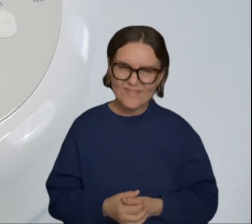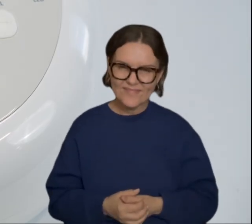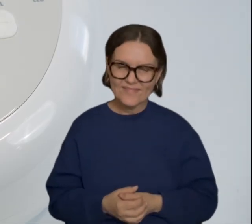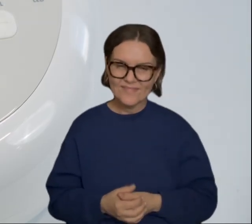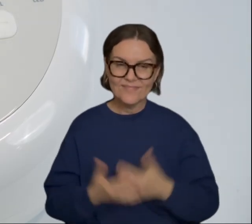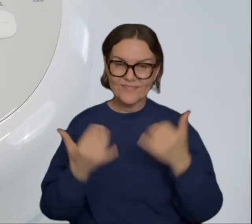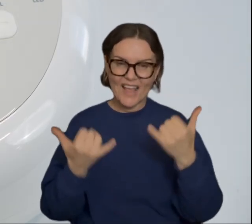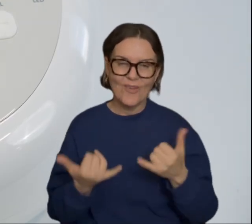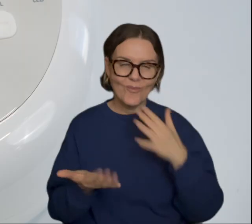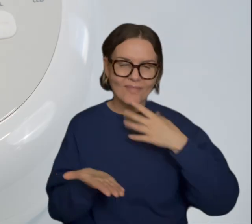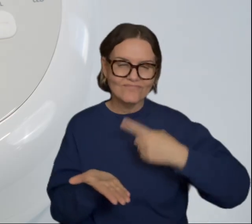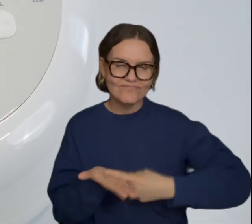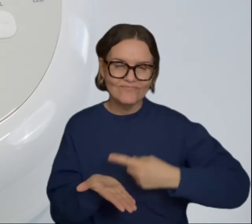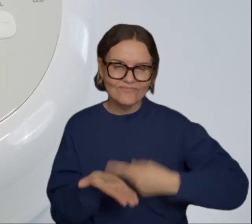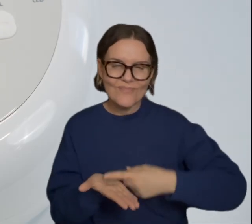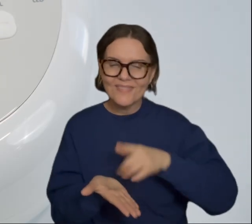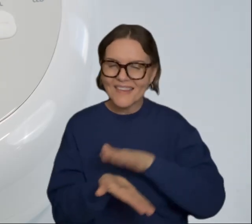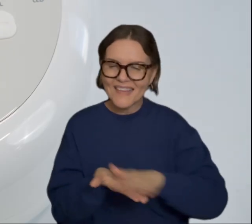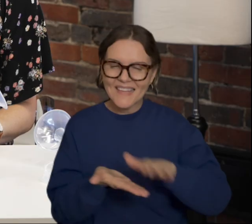went.